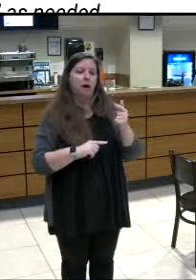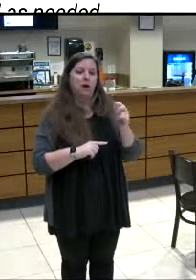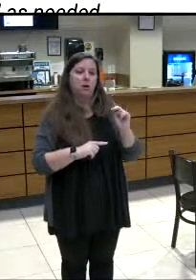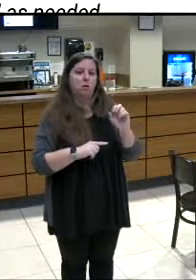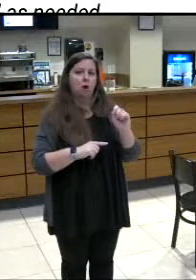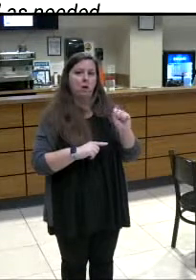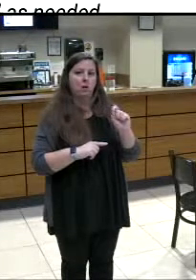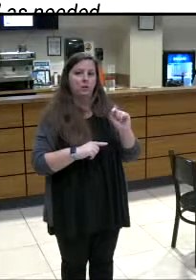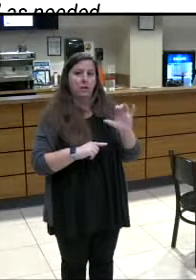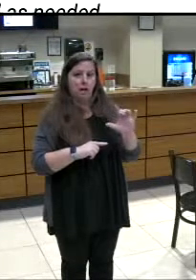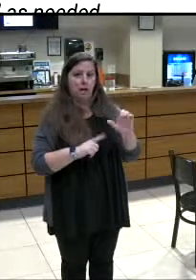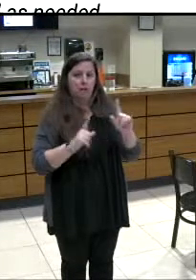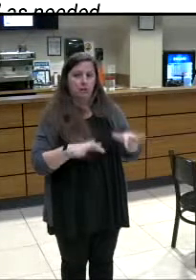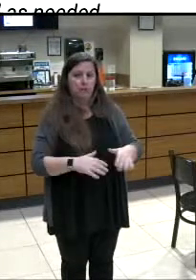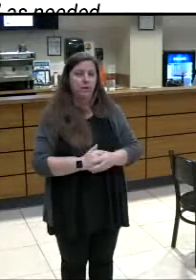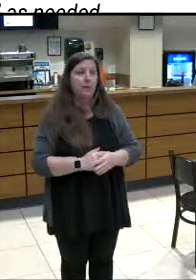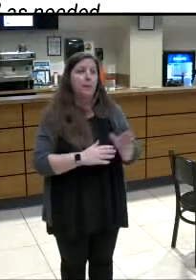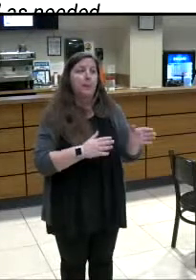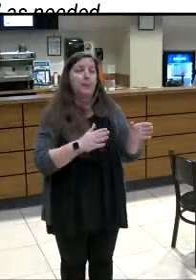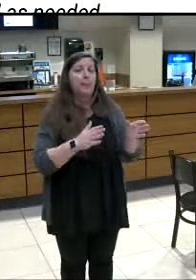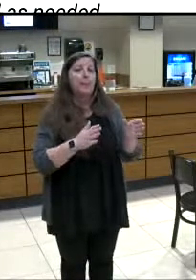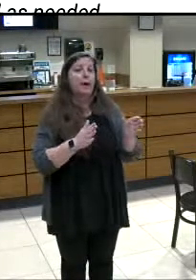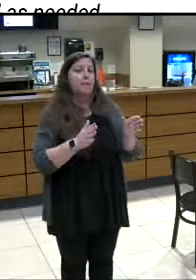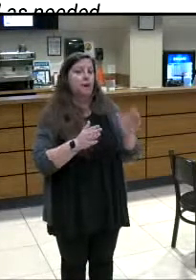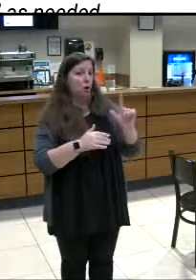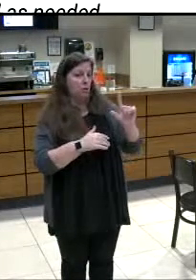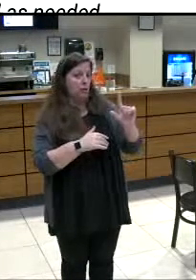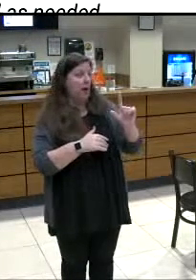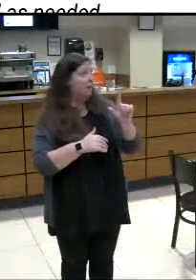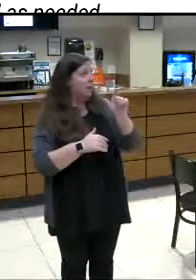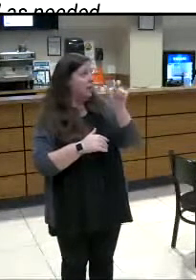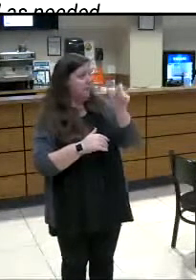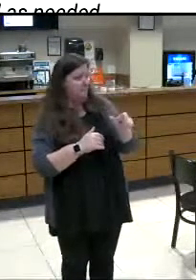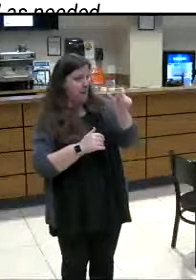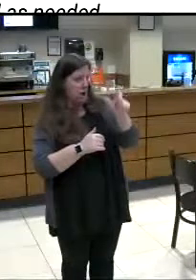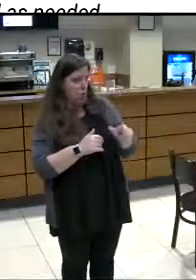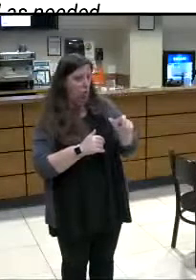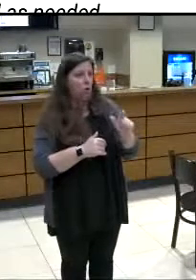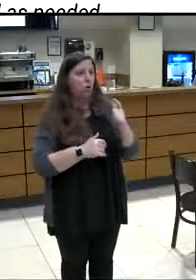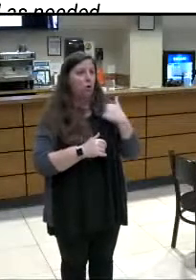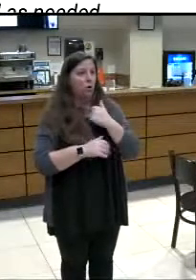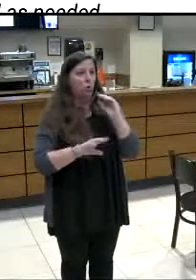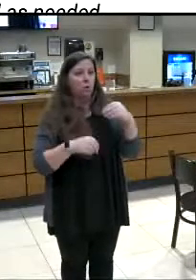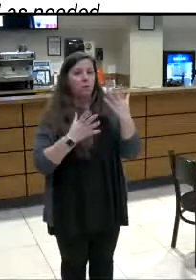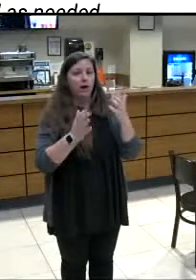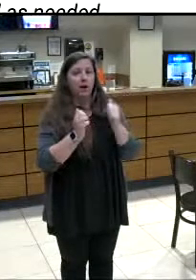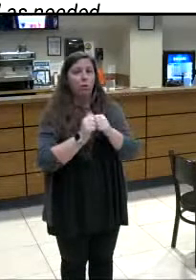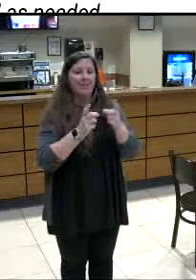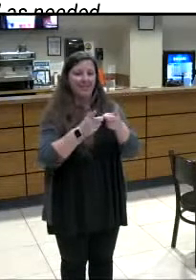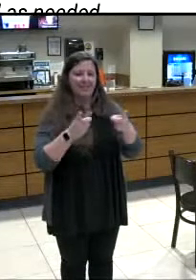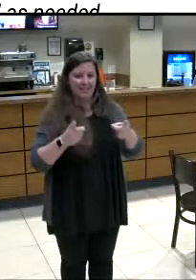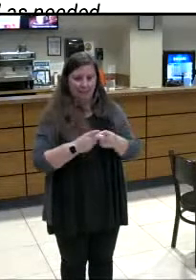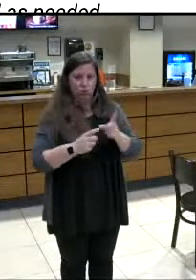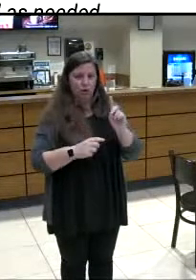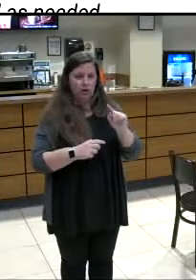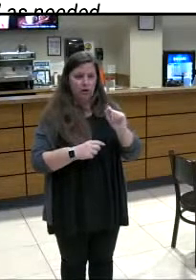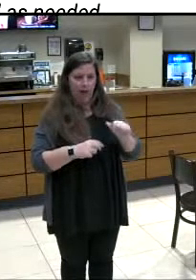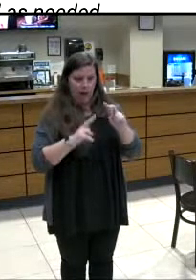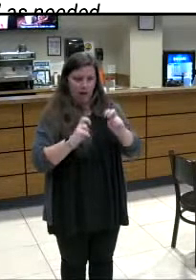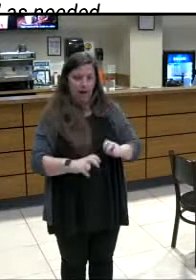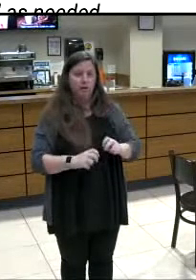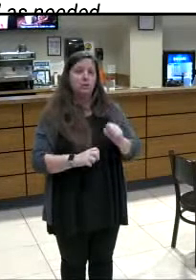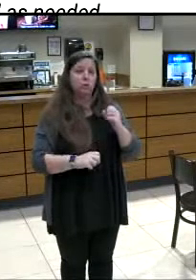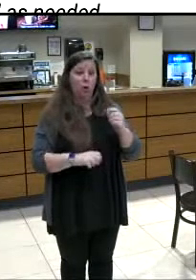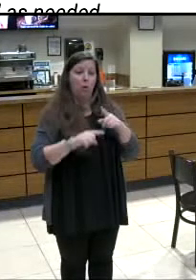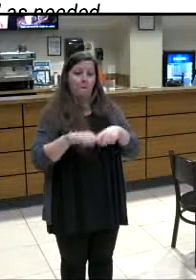And that on the left side in the middle, we provide them with a district data analysis. So based on district data,